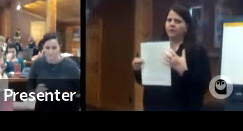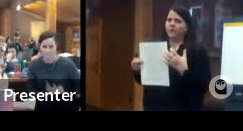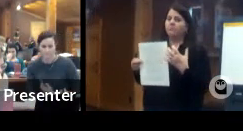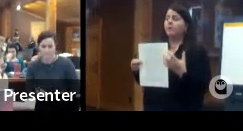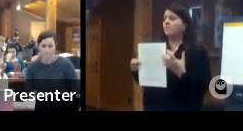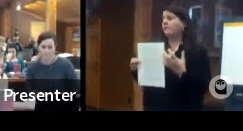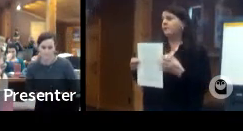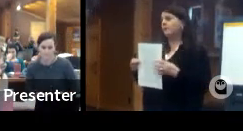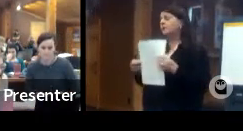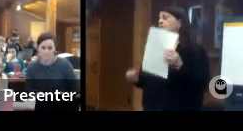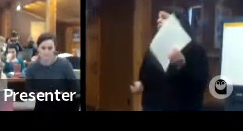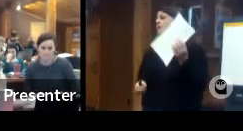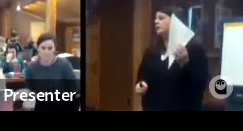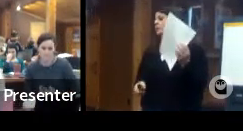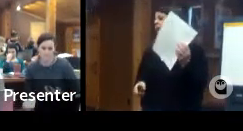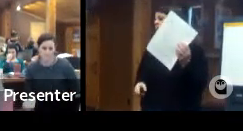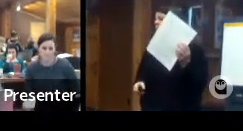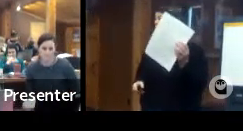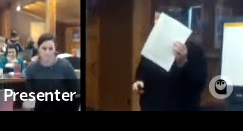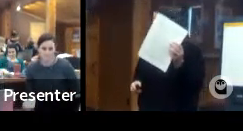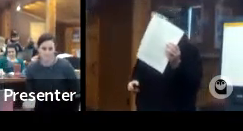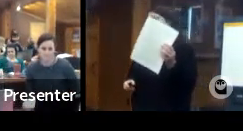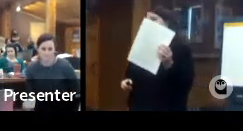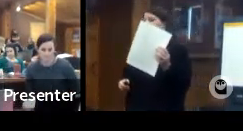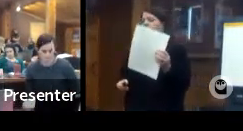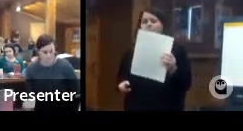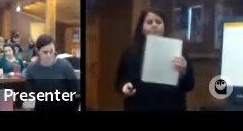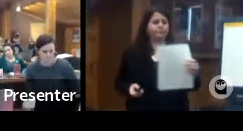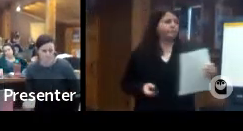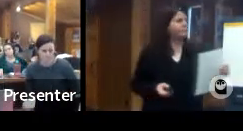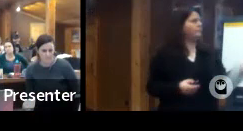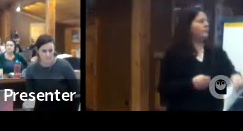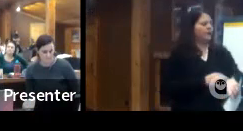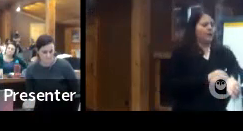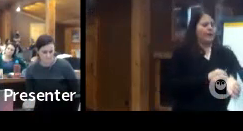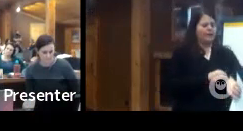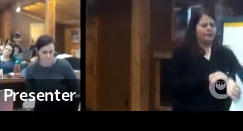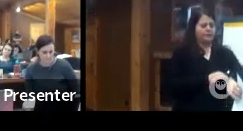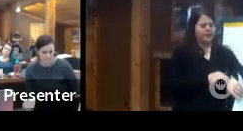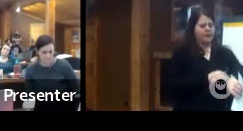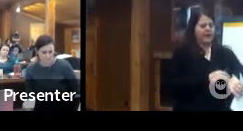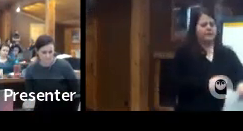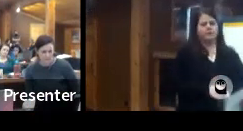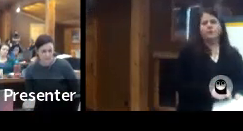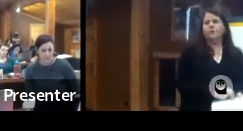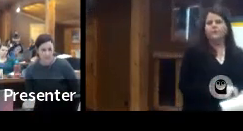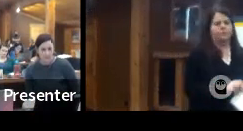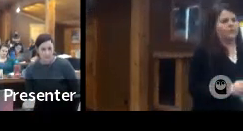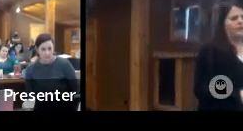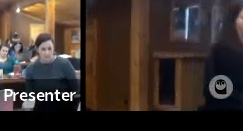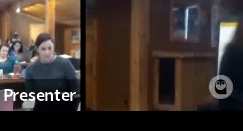defense attorney may be beneficial. So I just wanted to include that for you as well. Okay, so we are at